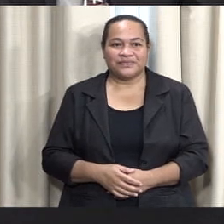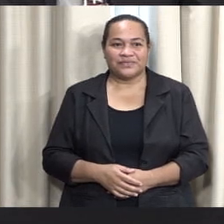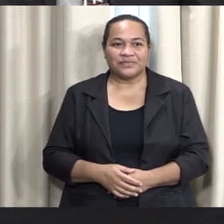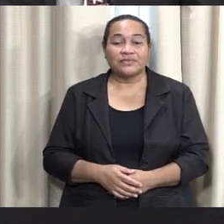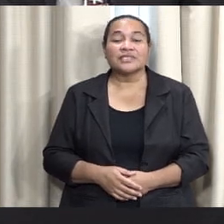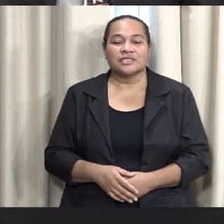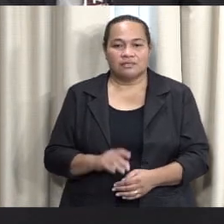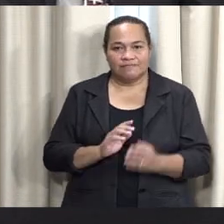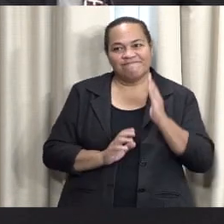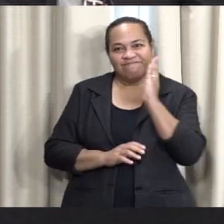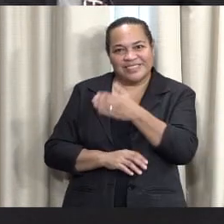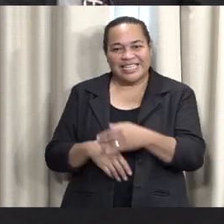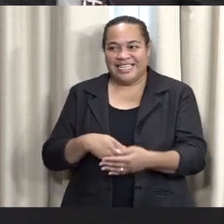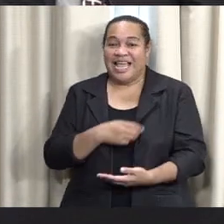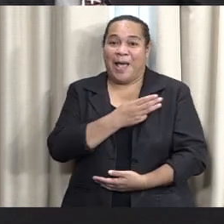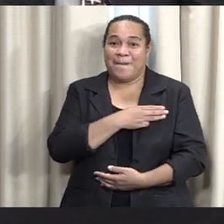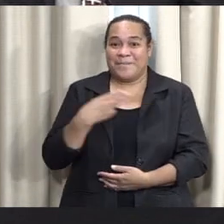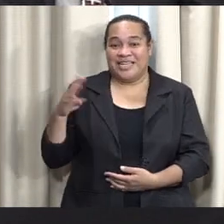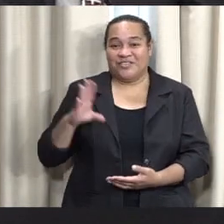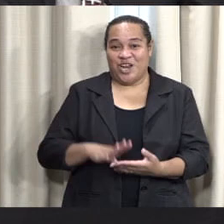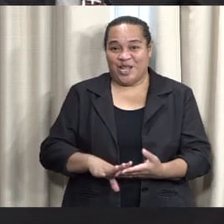Education Minister,